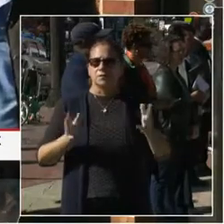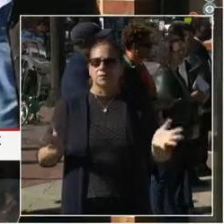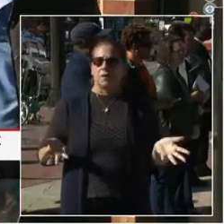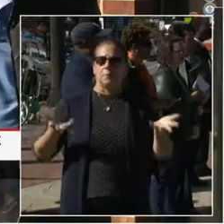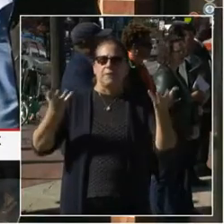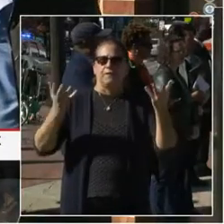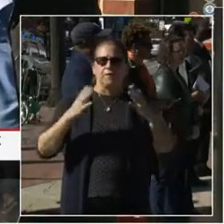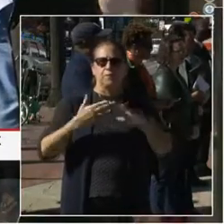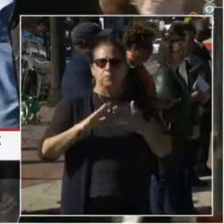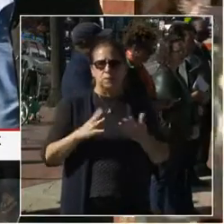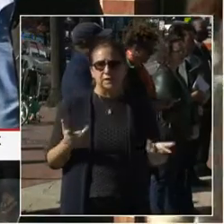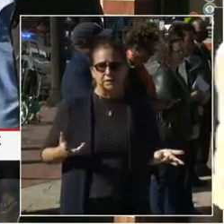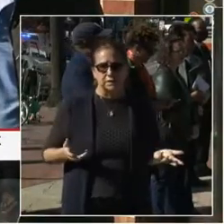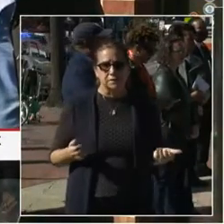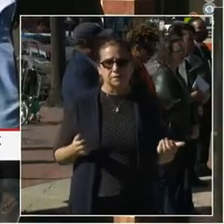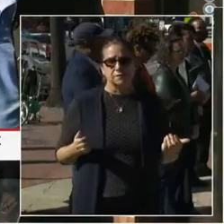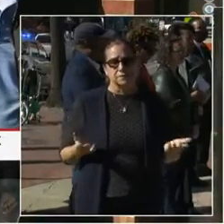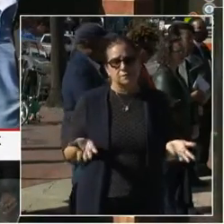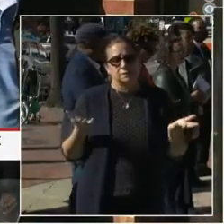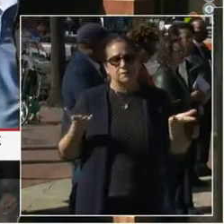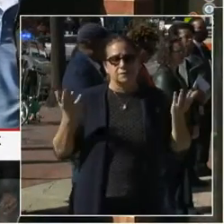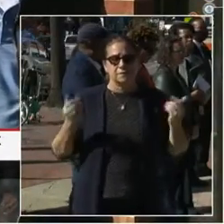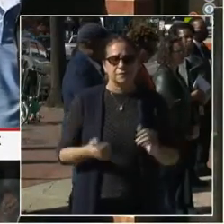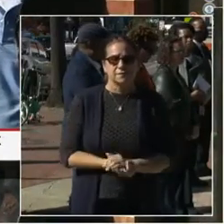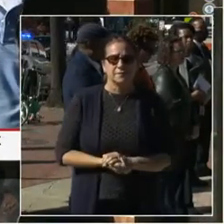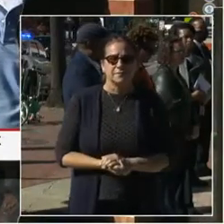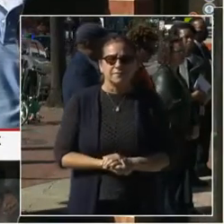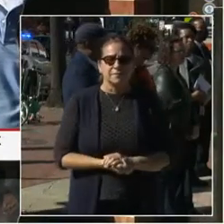at obviously.dc.com. So if you go to